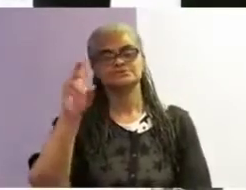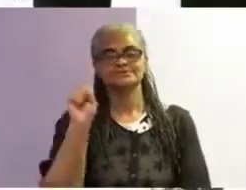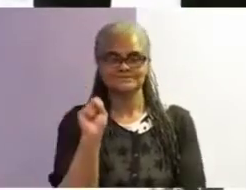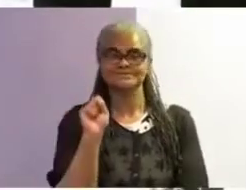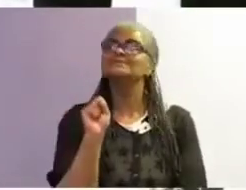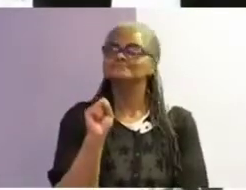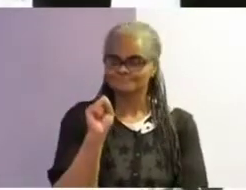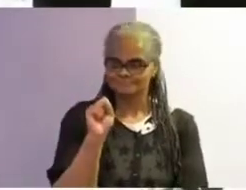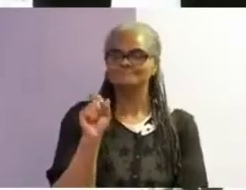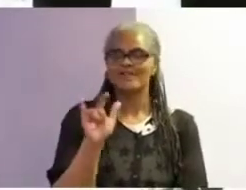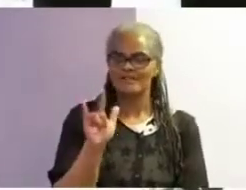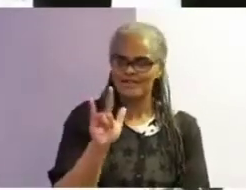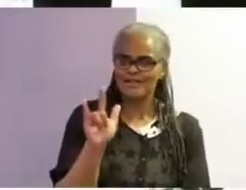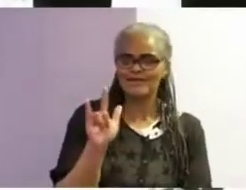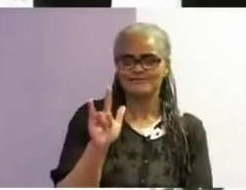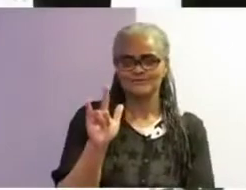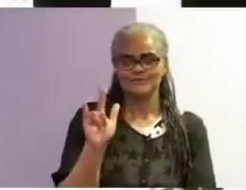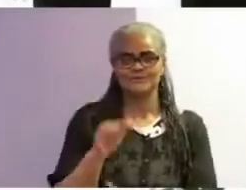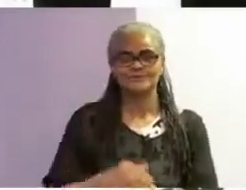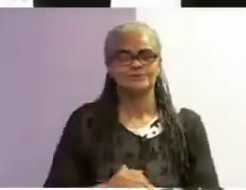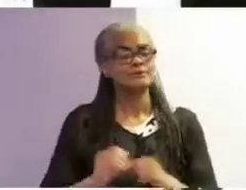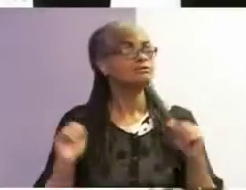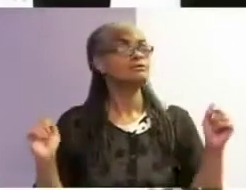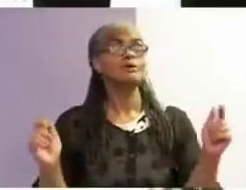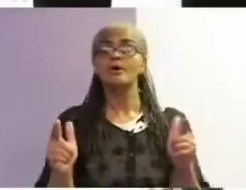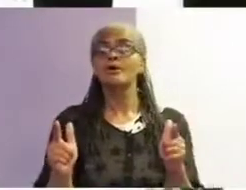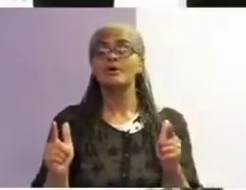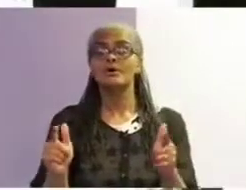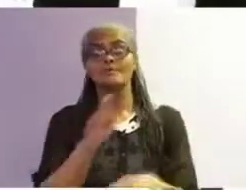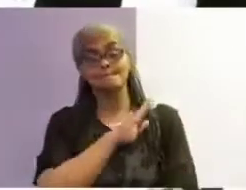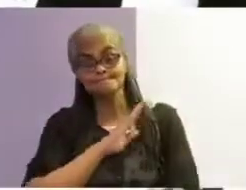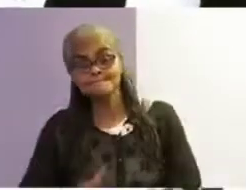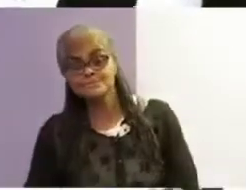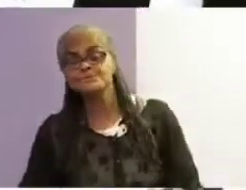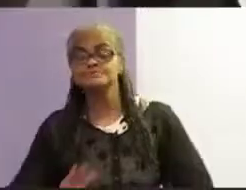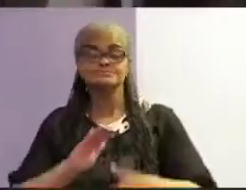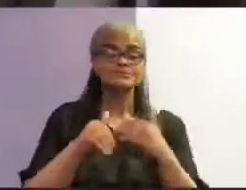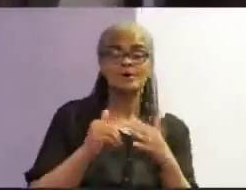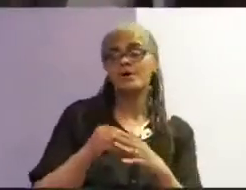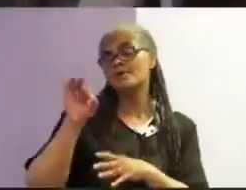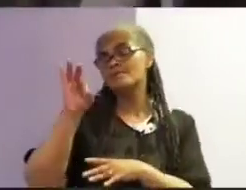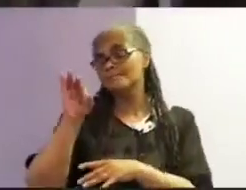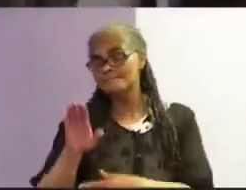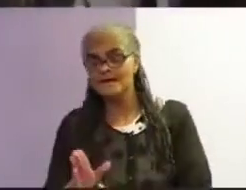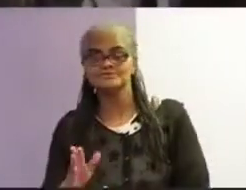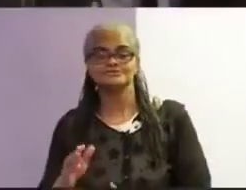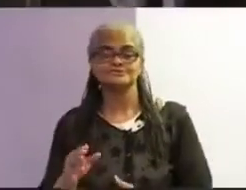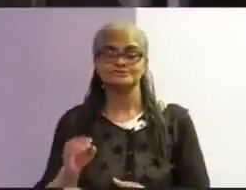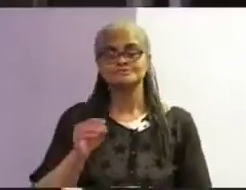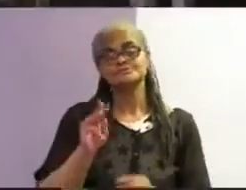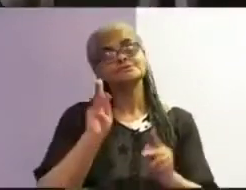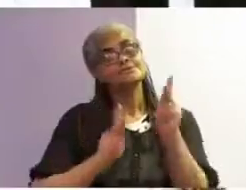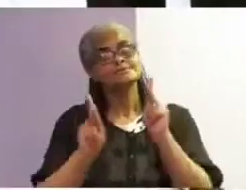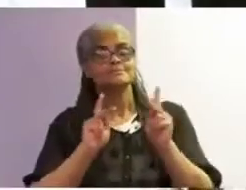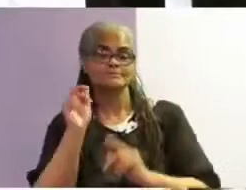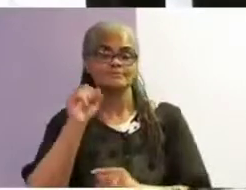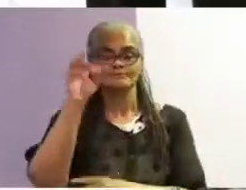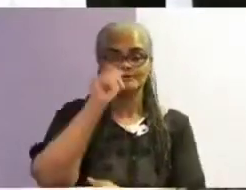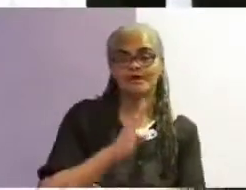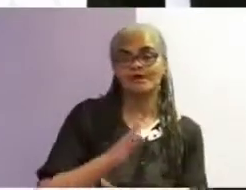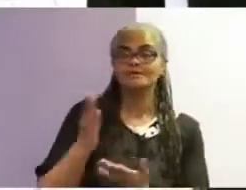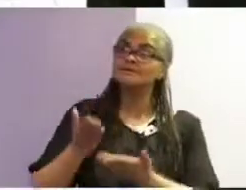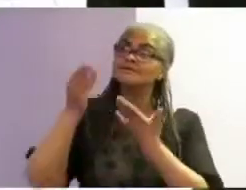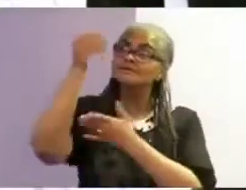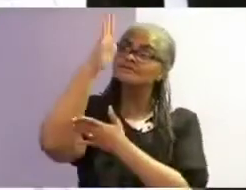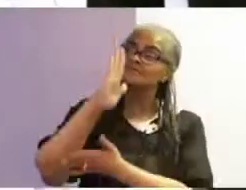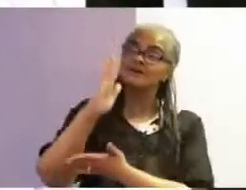brother, to all the other bishops and pastors, to the saints of God, and to our friends, we give God's name